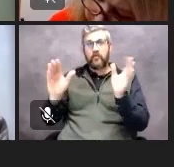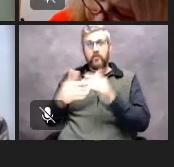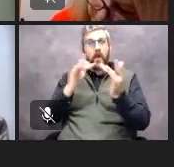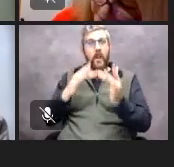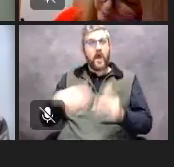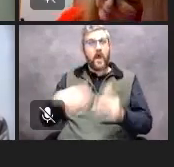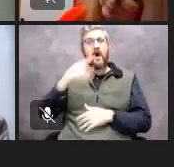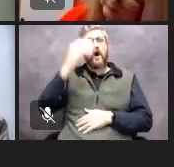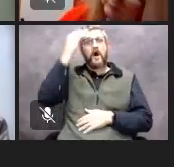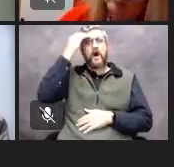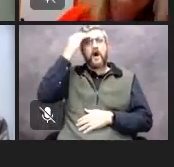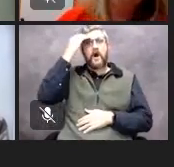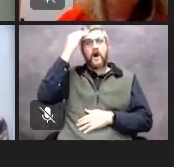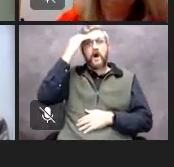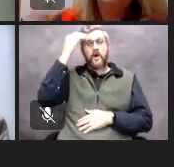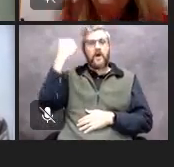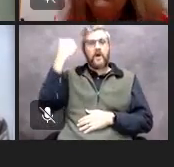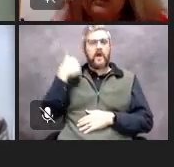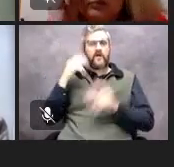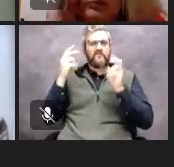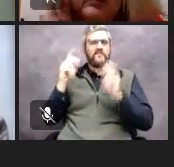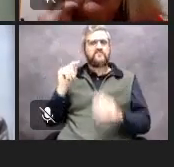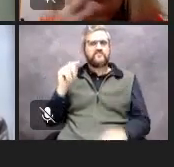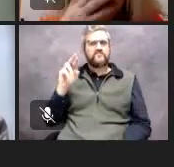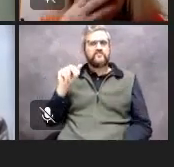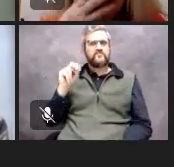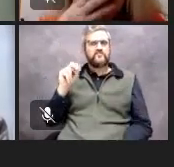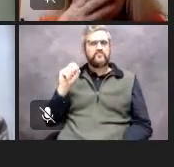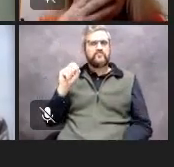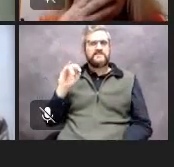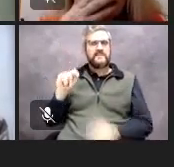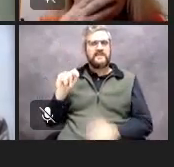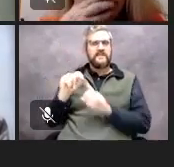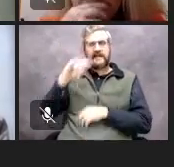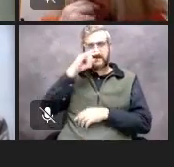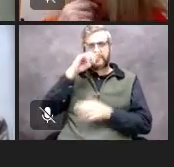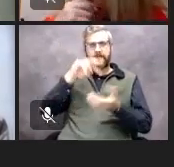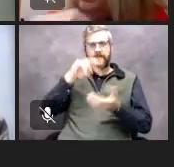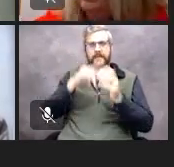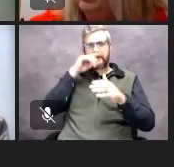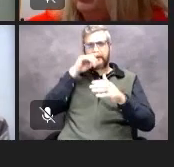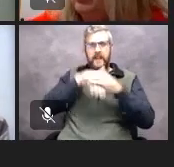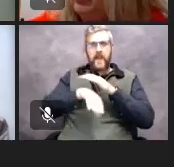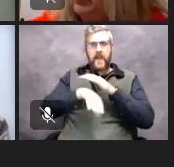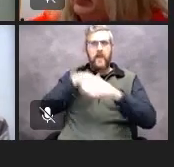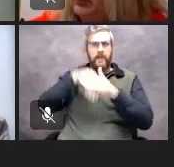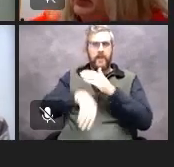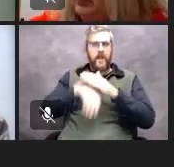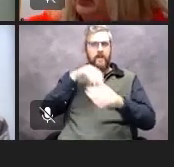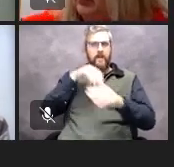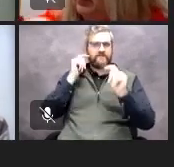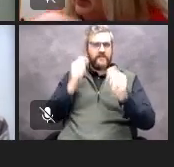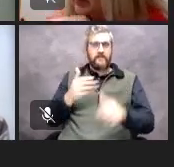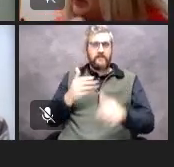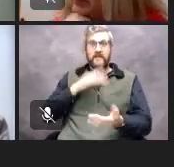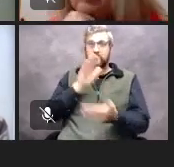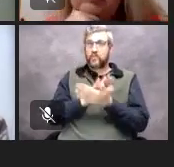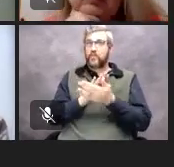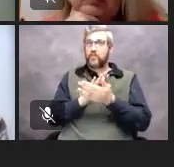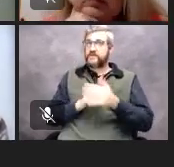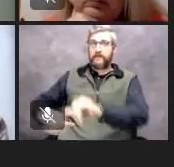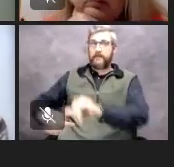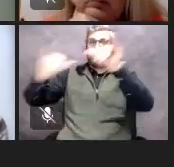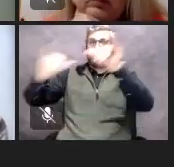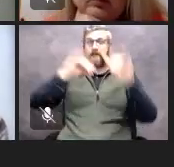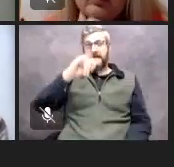that we transient kids. They're in and out. And my school is no different than anybody else's. So you get a kid that